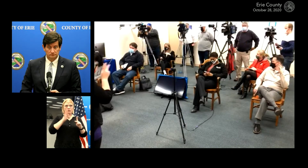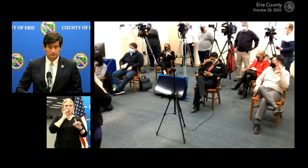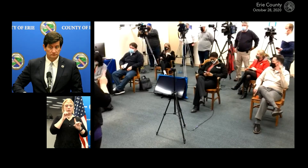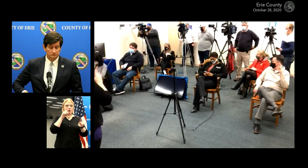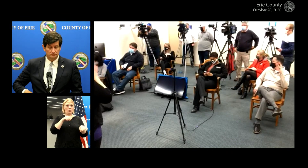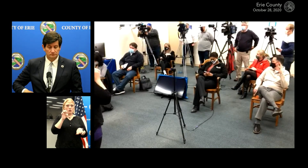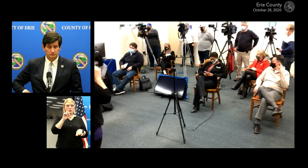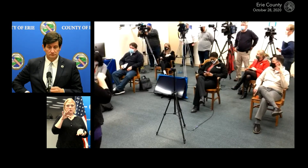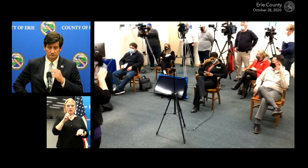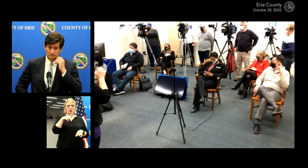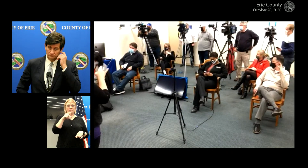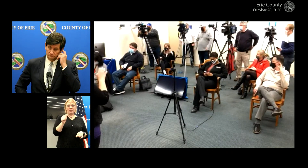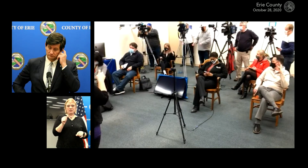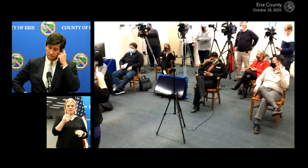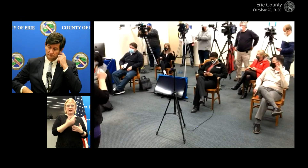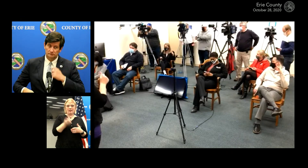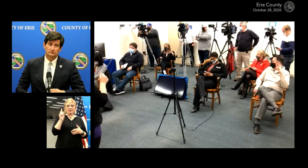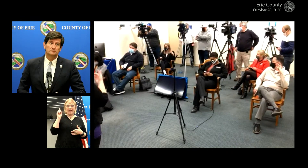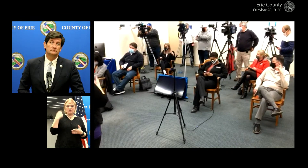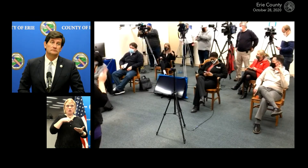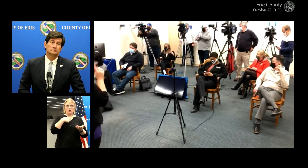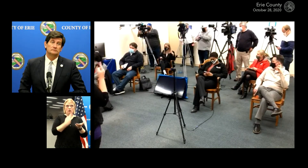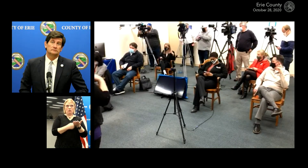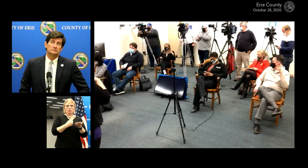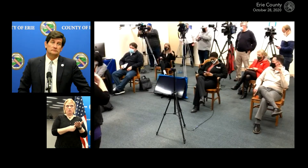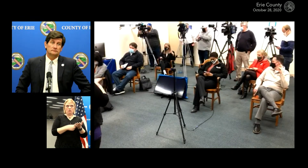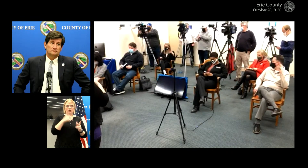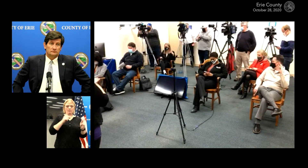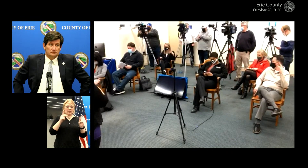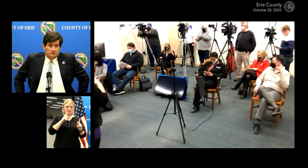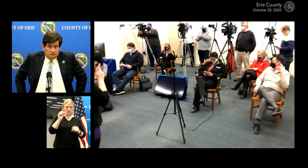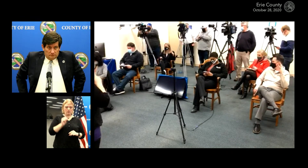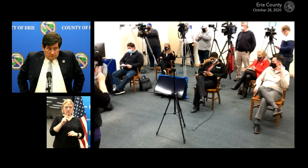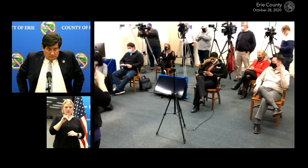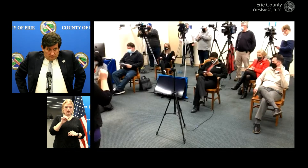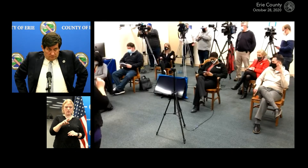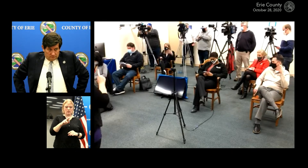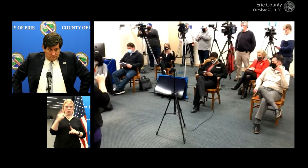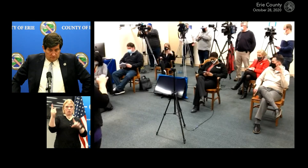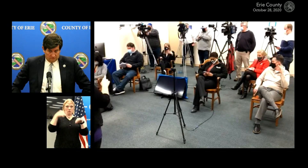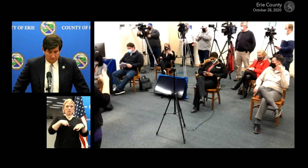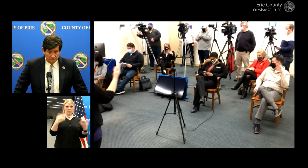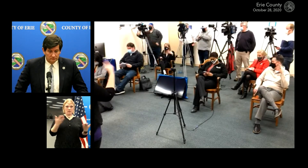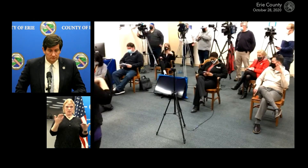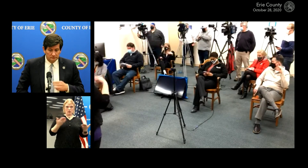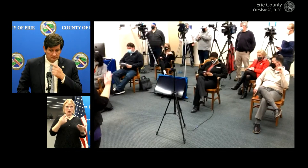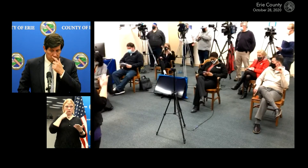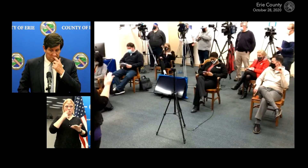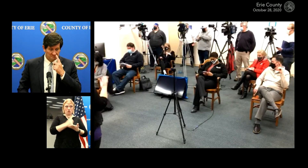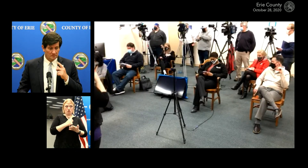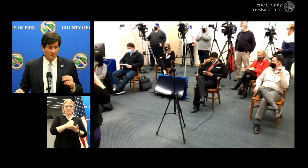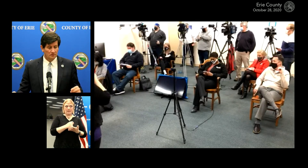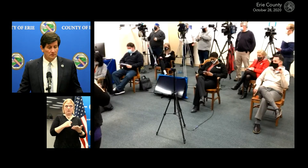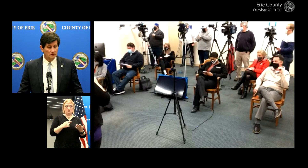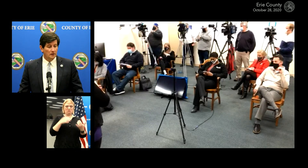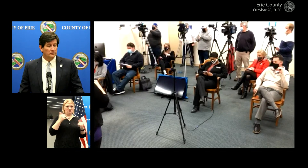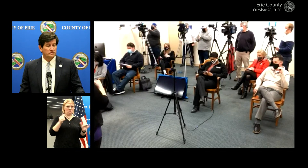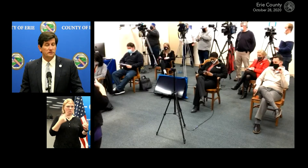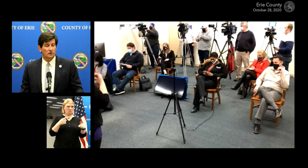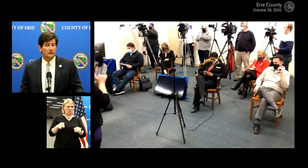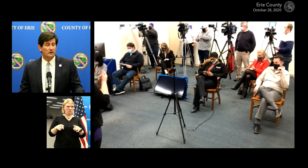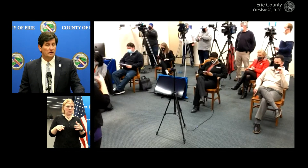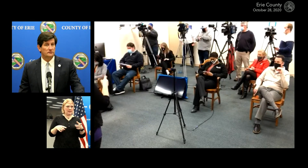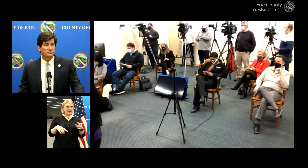Erie, Pennsylvania. Last week we were talking about people in the southern tier counties coming up to Erie County for treatment. Is that still happening?